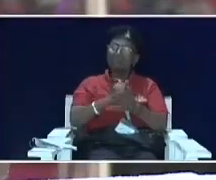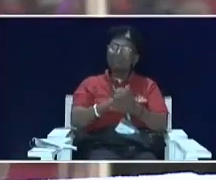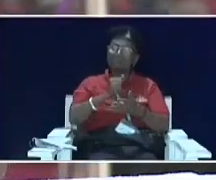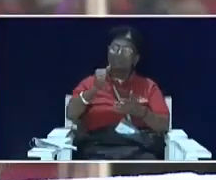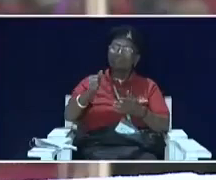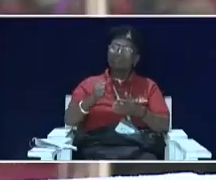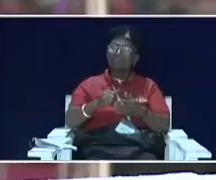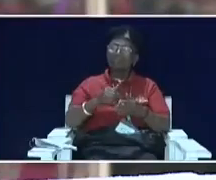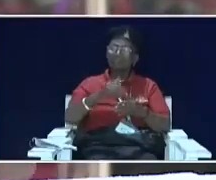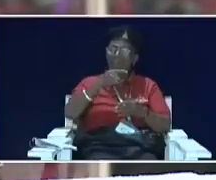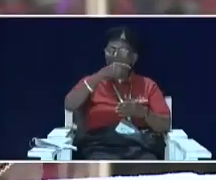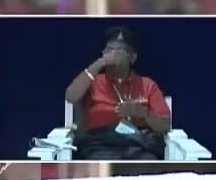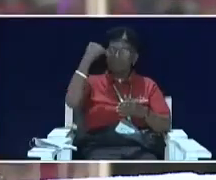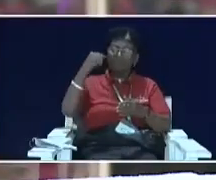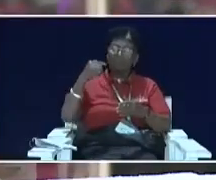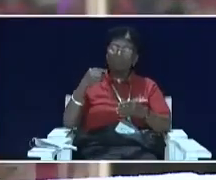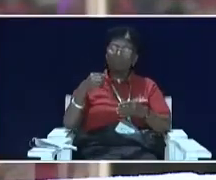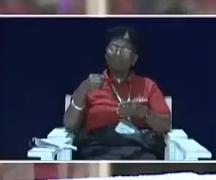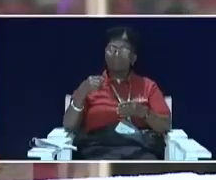Because